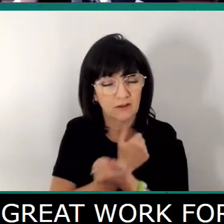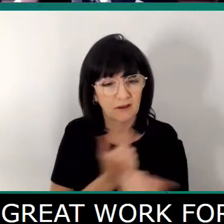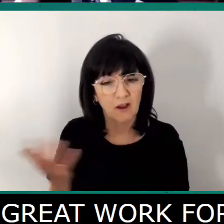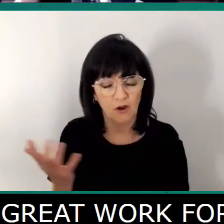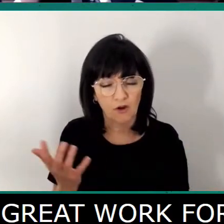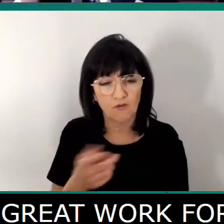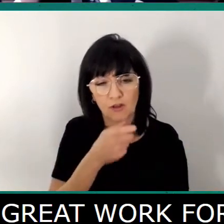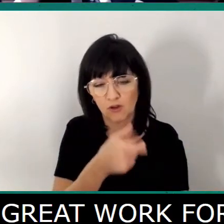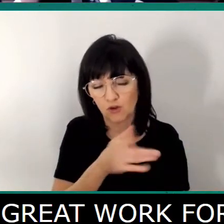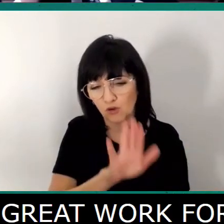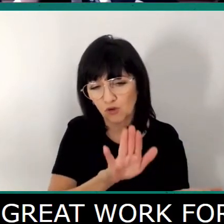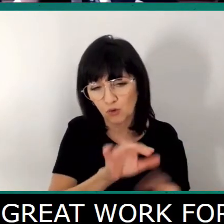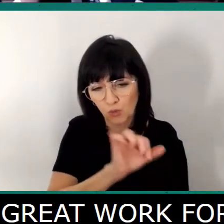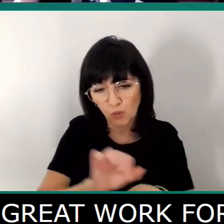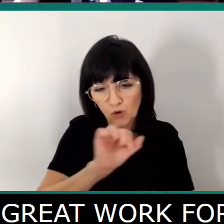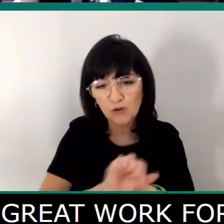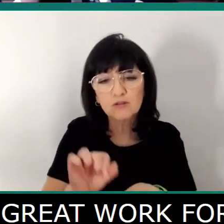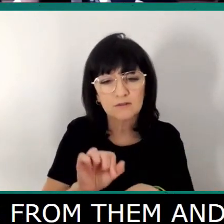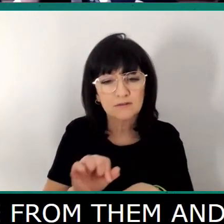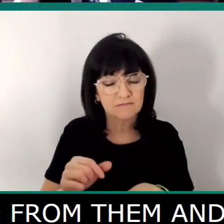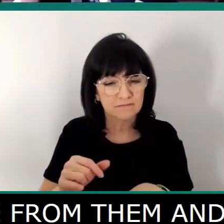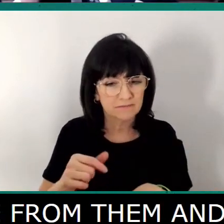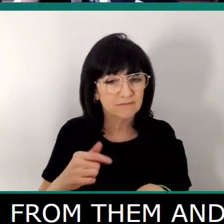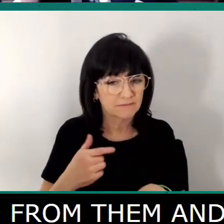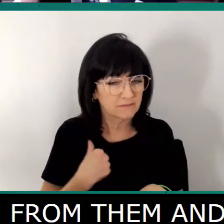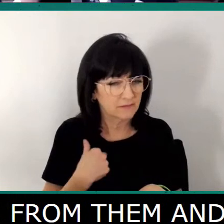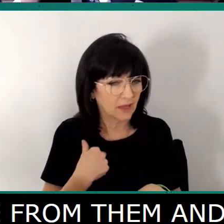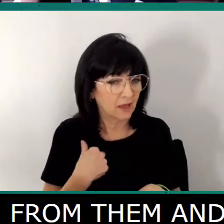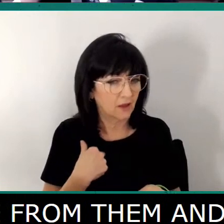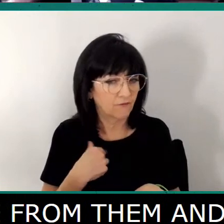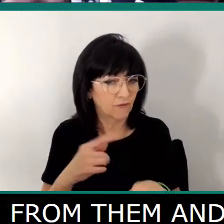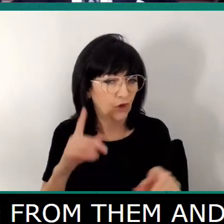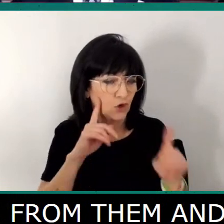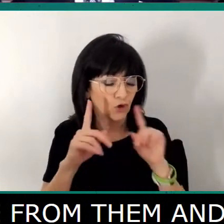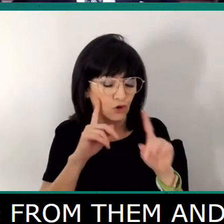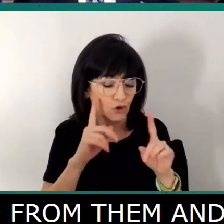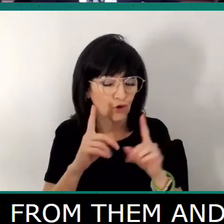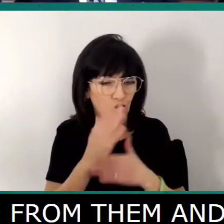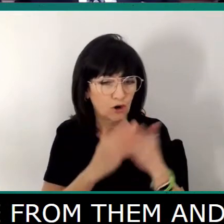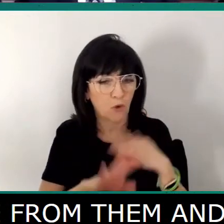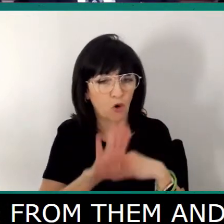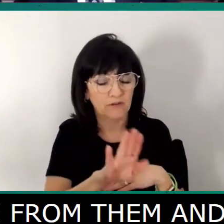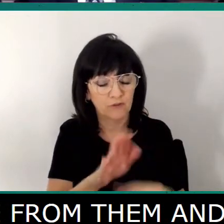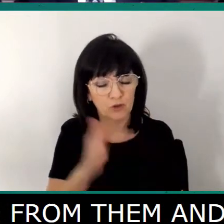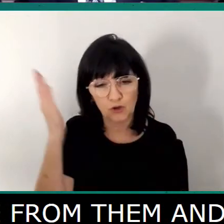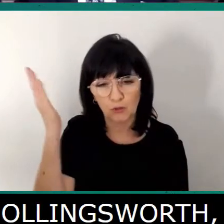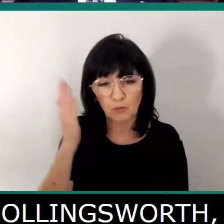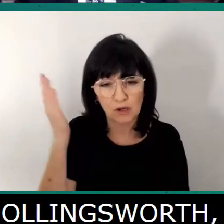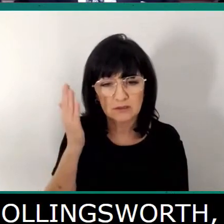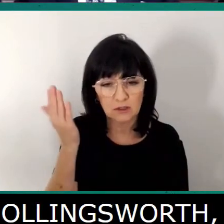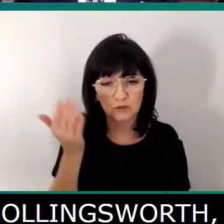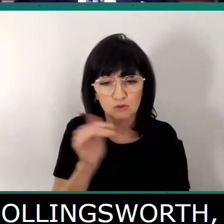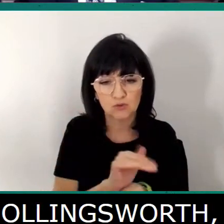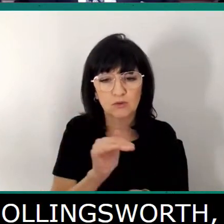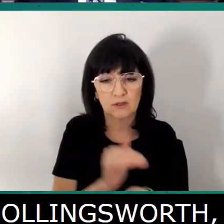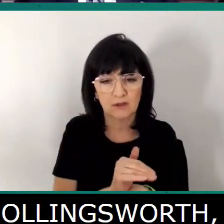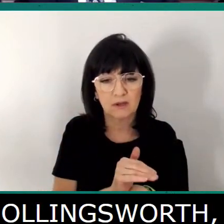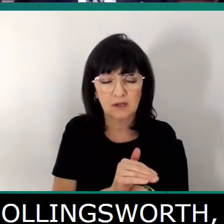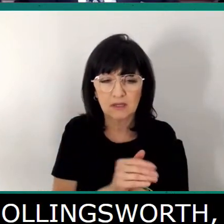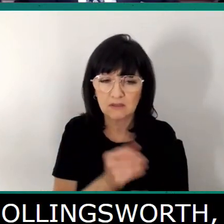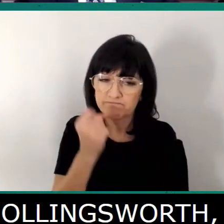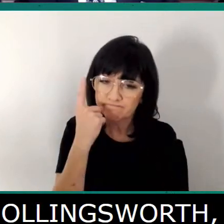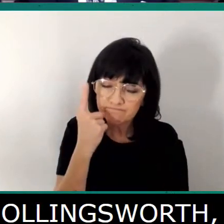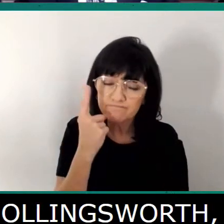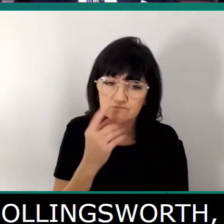you do, and I've heard part of what I think you're going to present tonight. Some of it is hard to hear, but